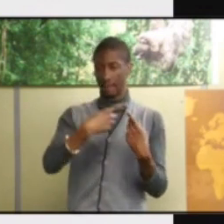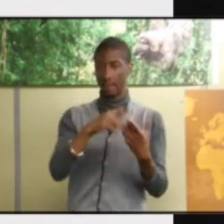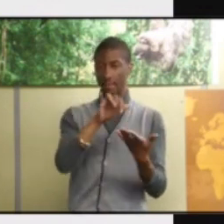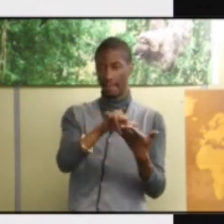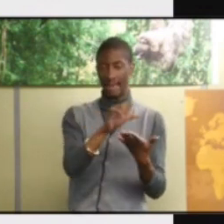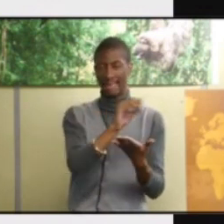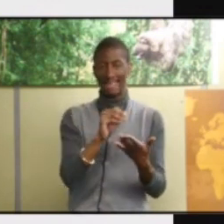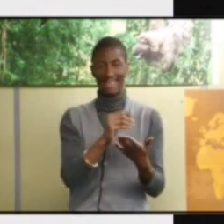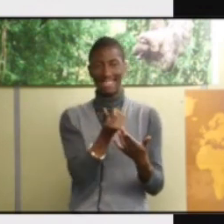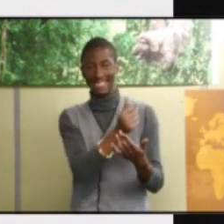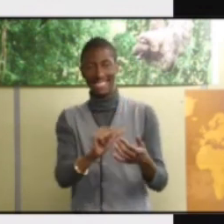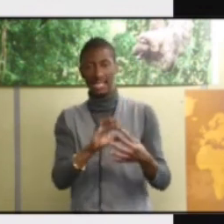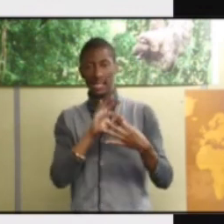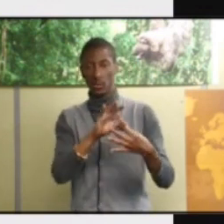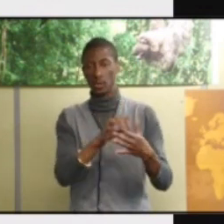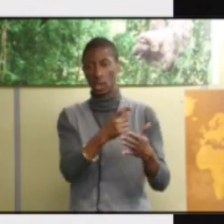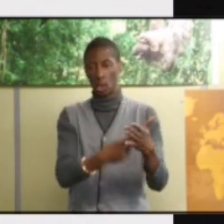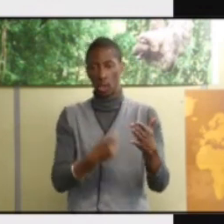associated costs.